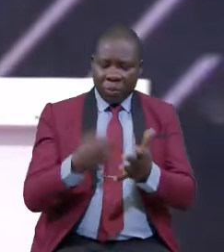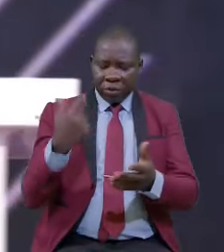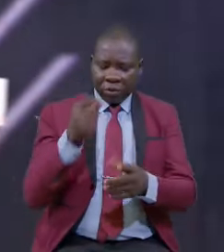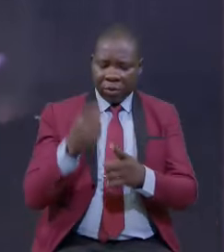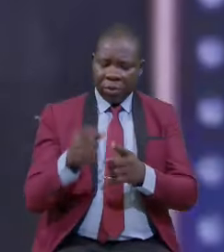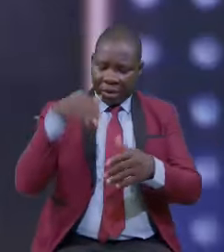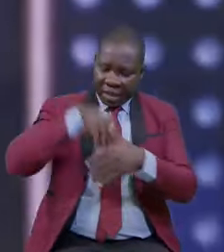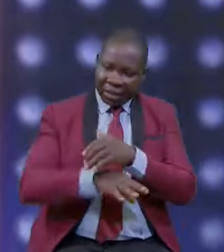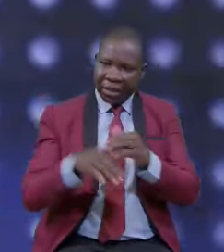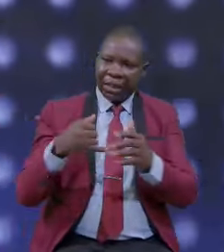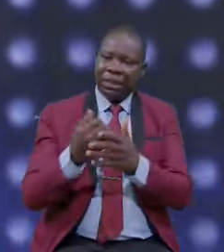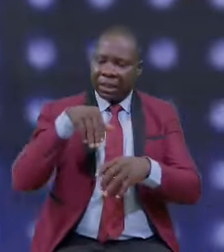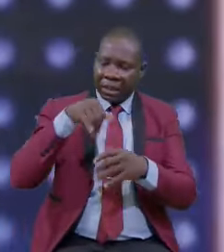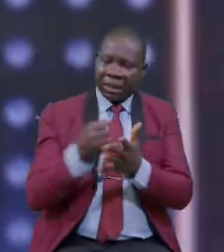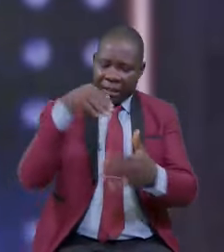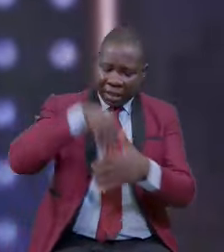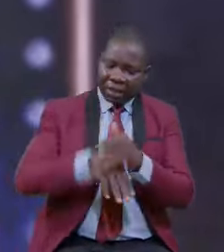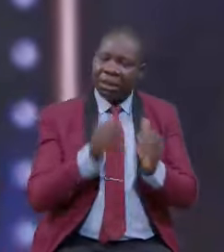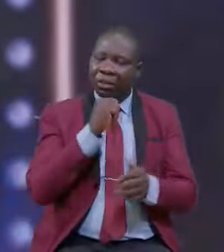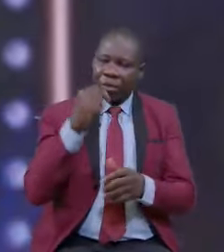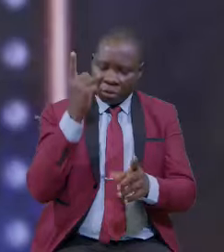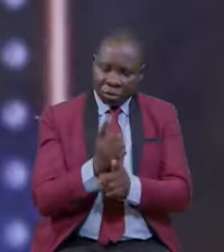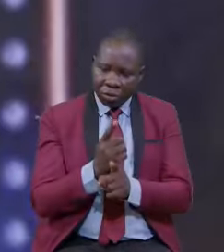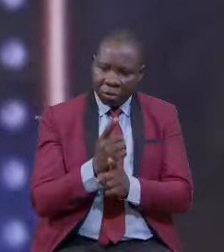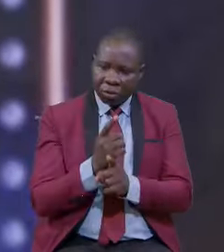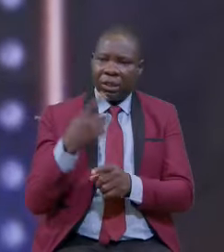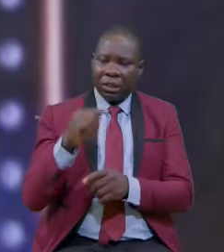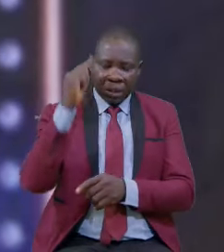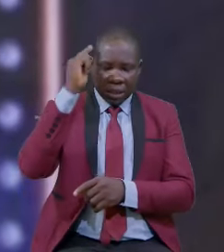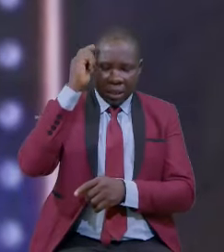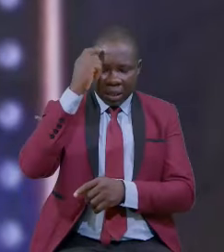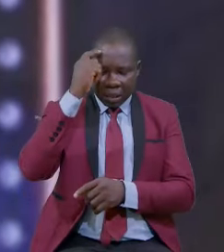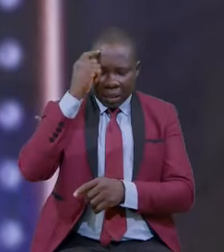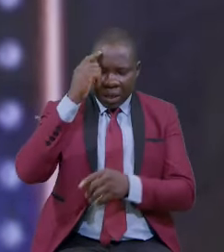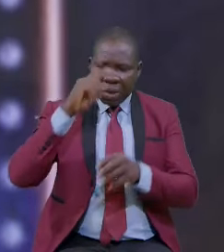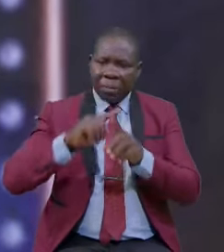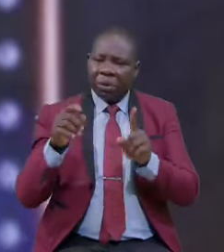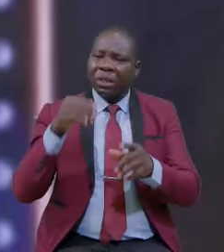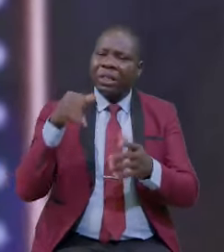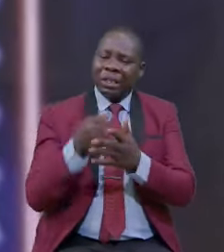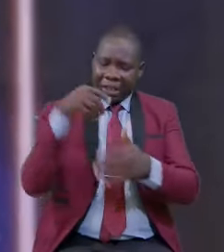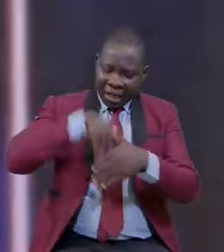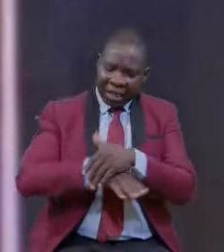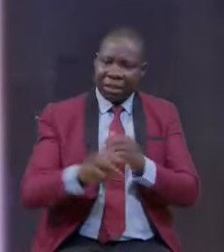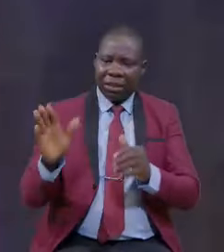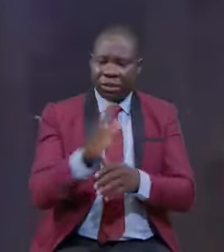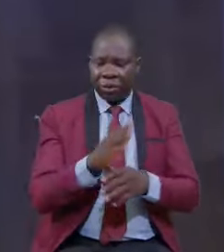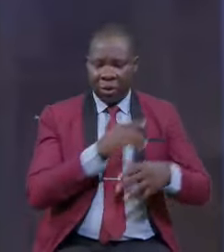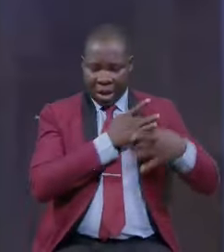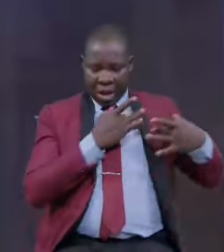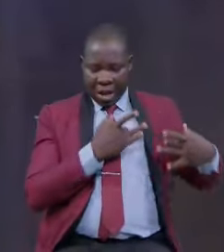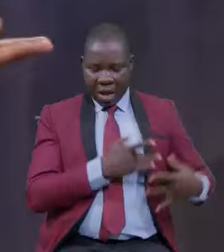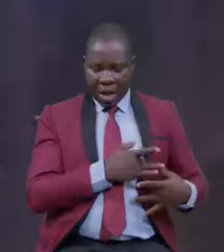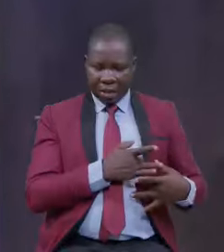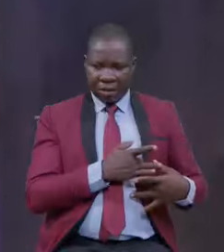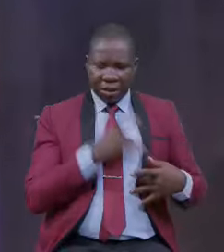heart. It enters your mind. It enters your thought processes. And now you can think and think and